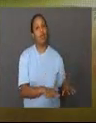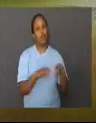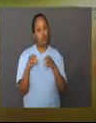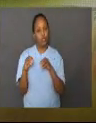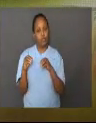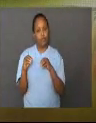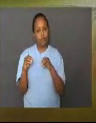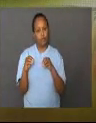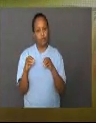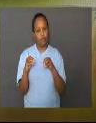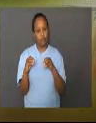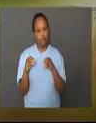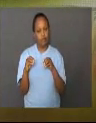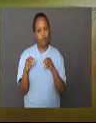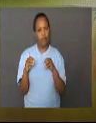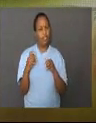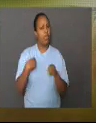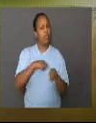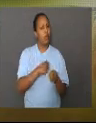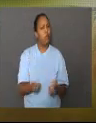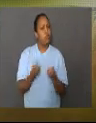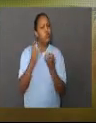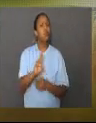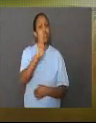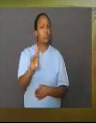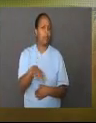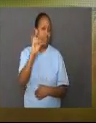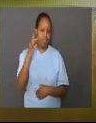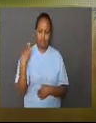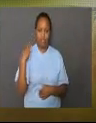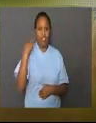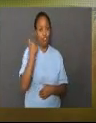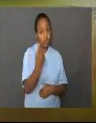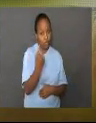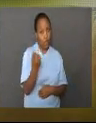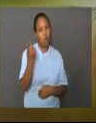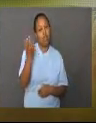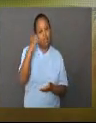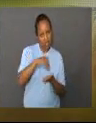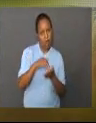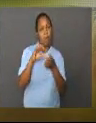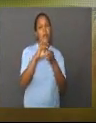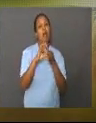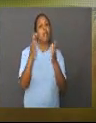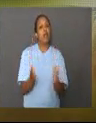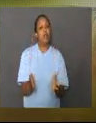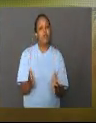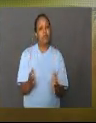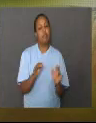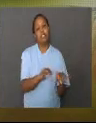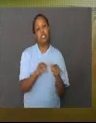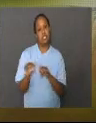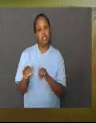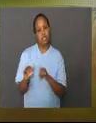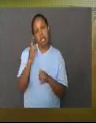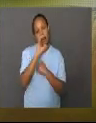Students, we enjoy many benefits individually and communally as citizens of